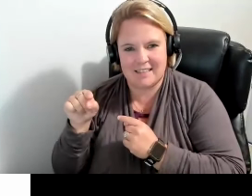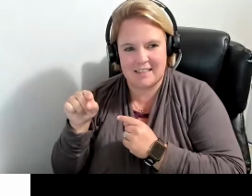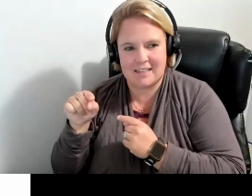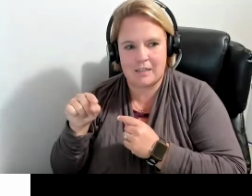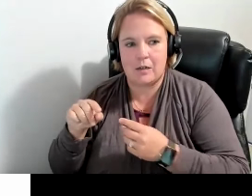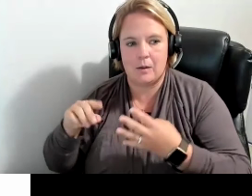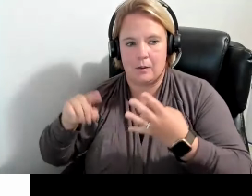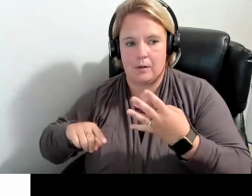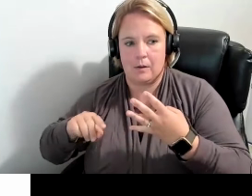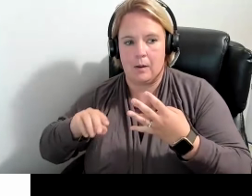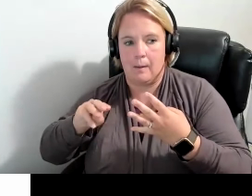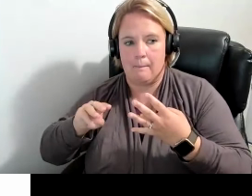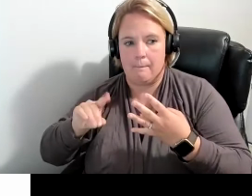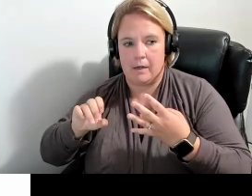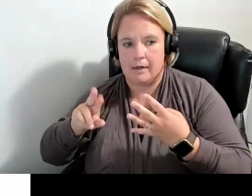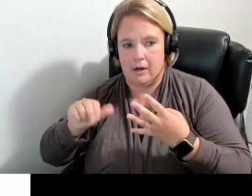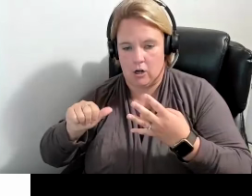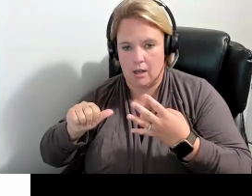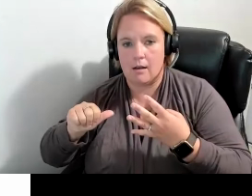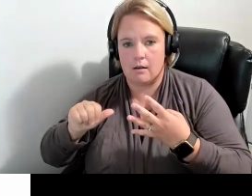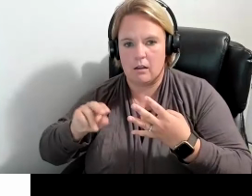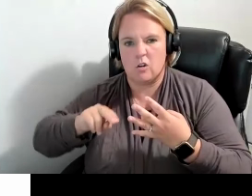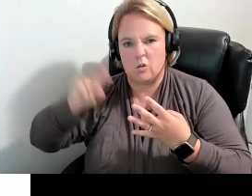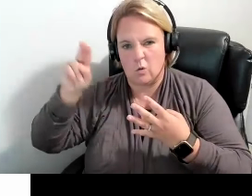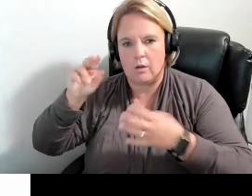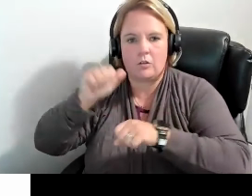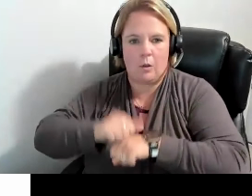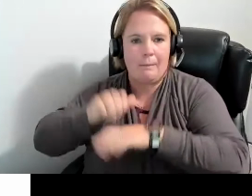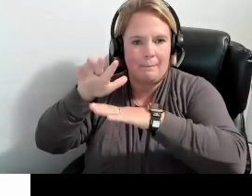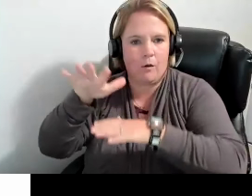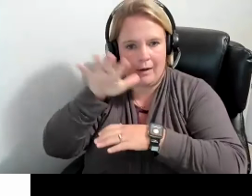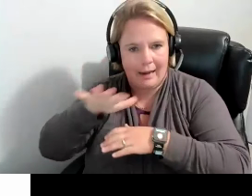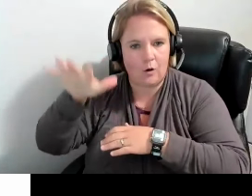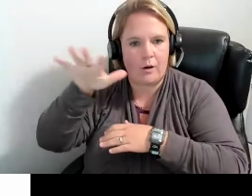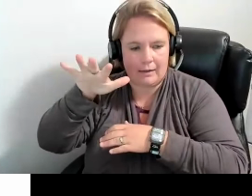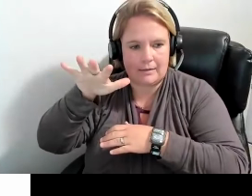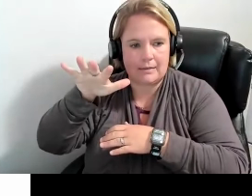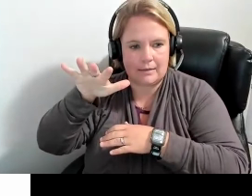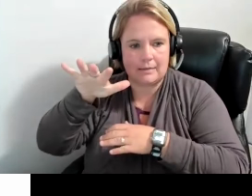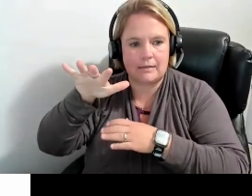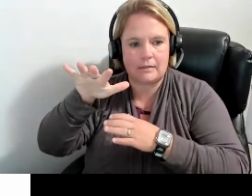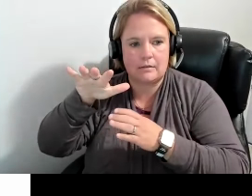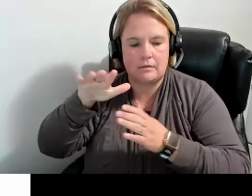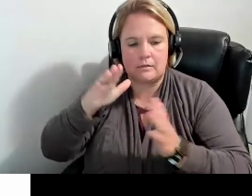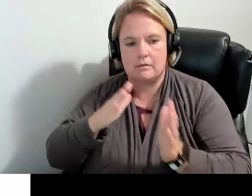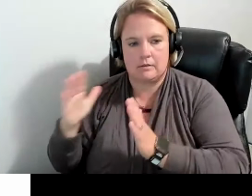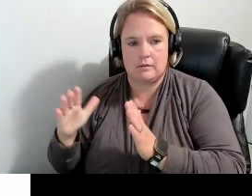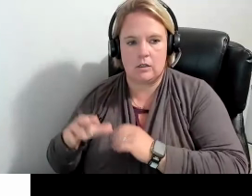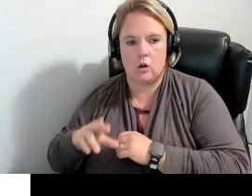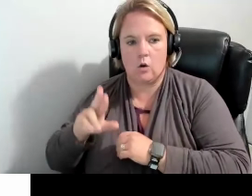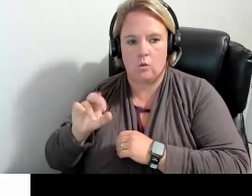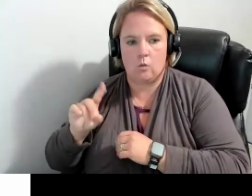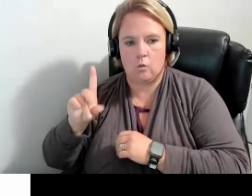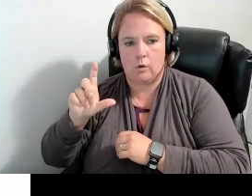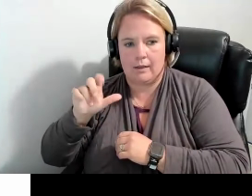Madera is in our north, so they serve a lot of those more mountainous areas up in that way. And then Reedley, they work in our